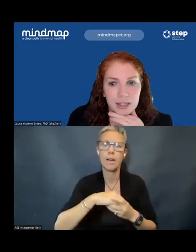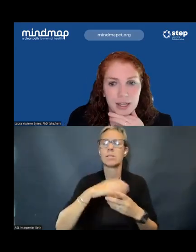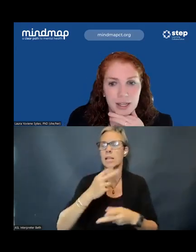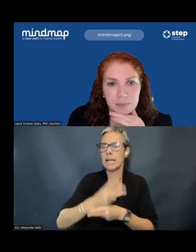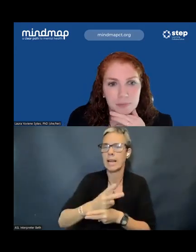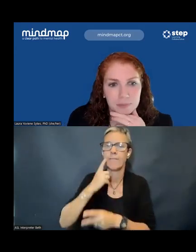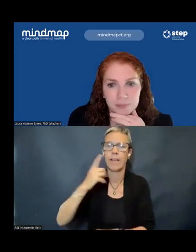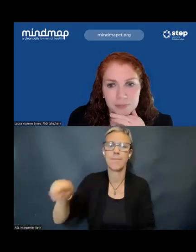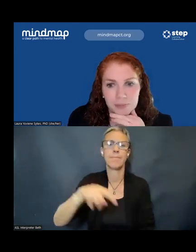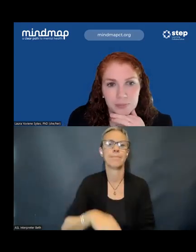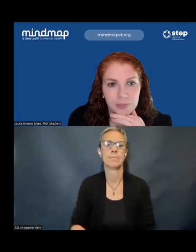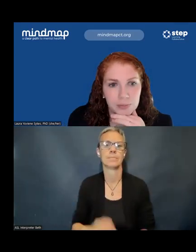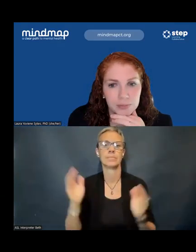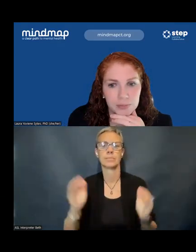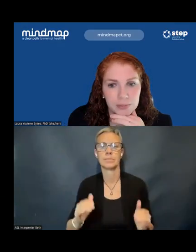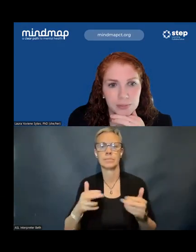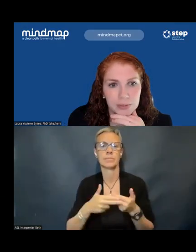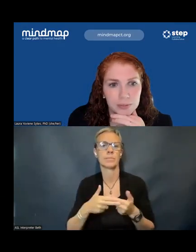Next slide, please.